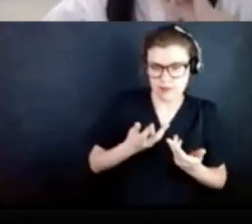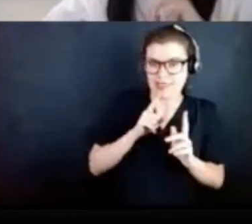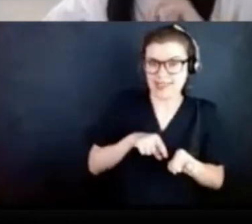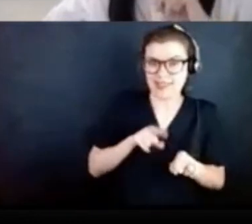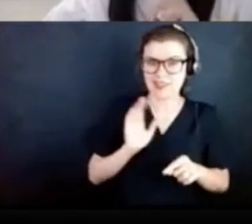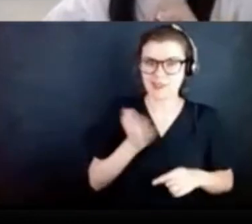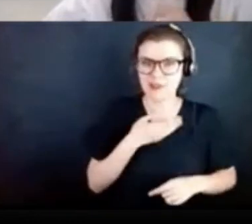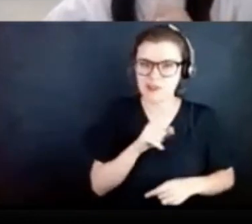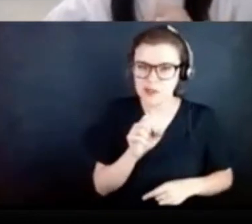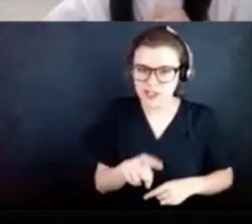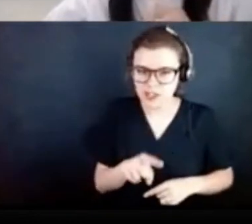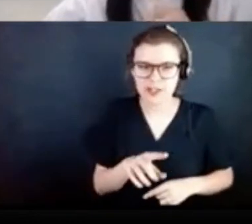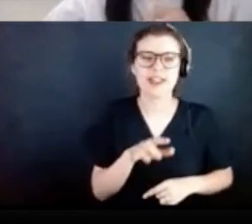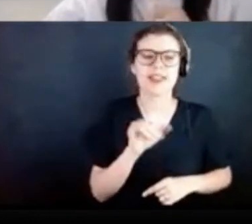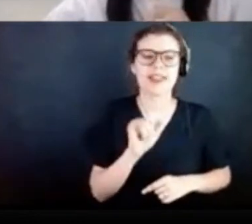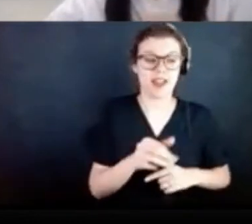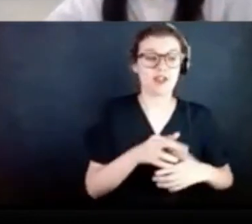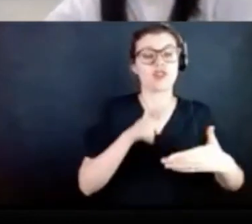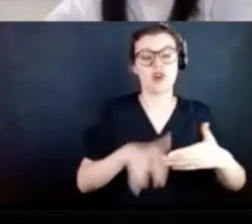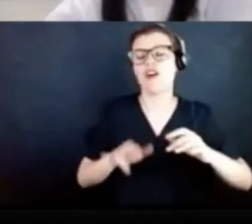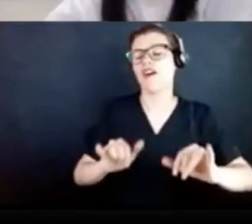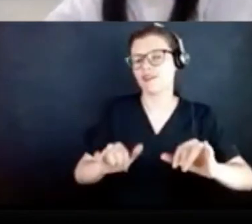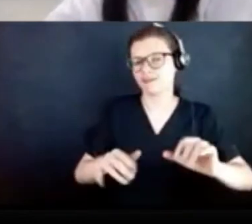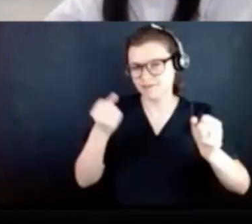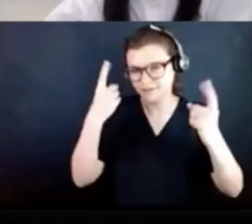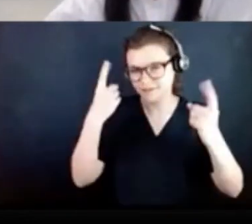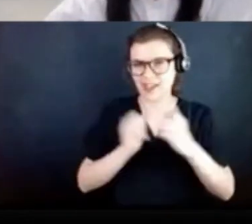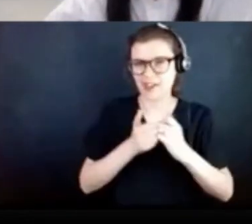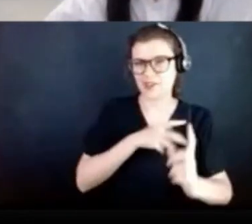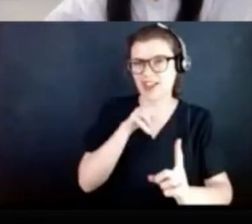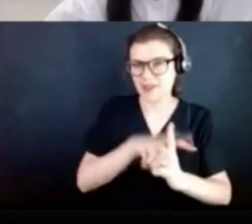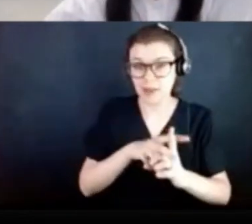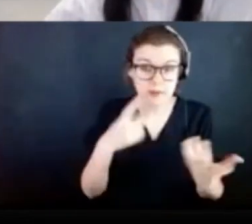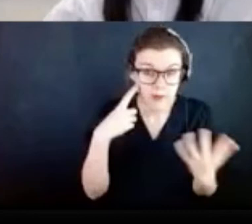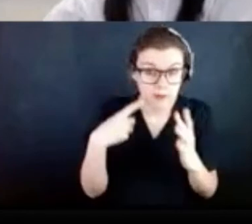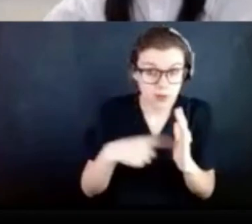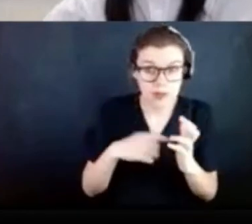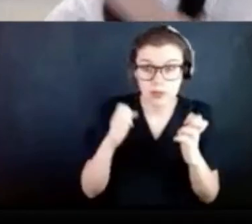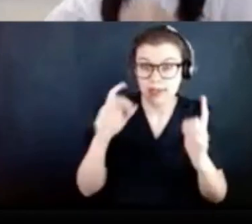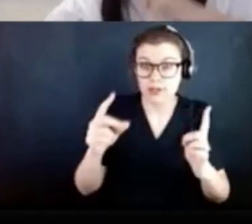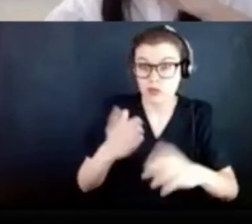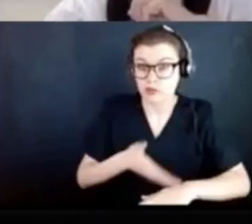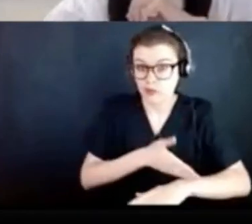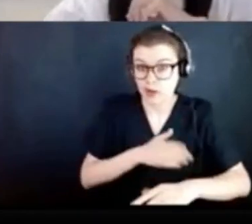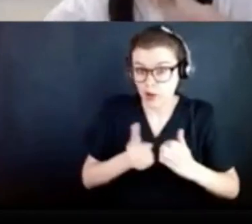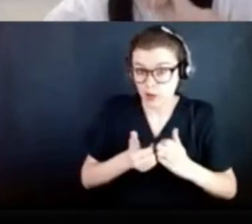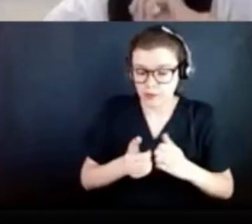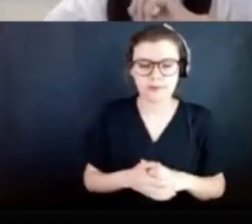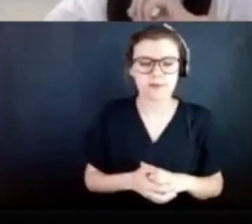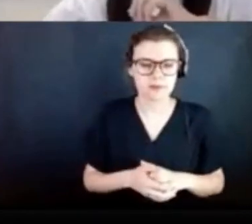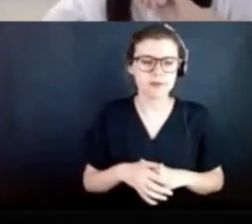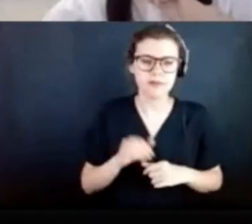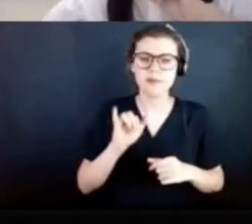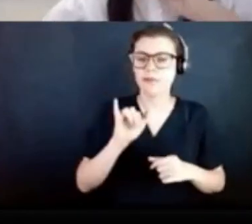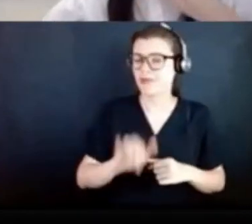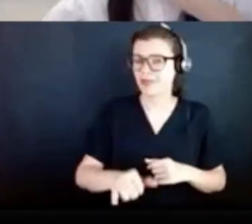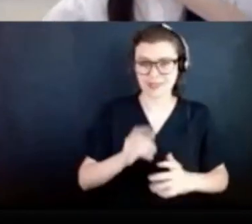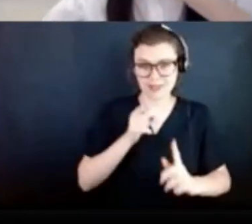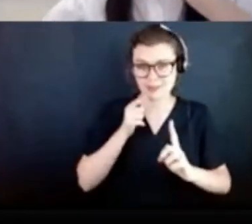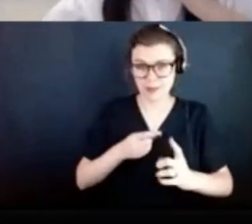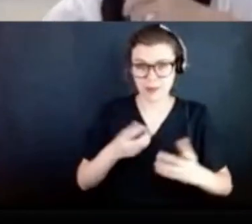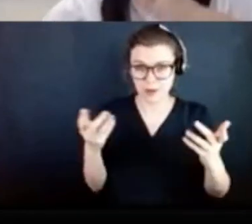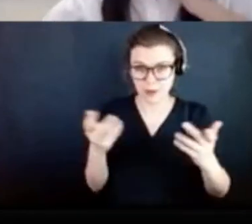on in-depth understanding of the application area, like in education. And this tells us that machine learning is